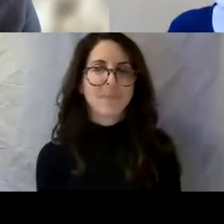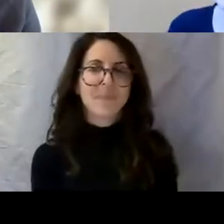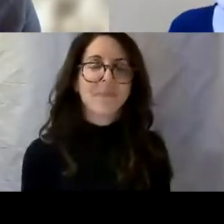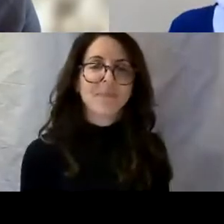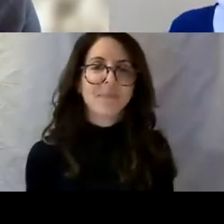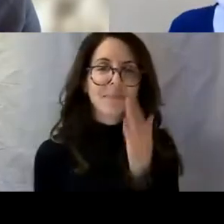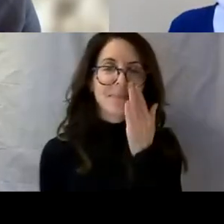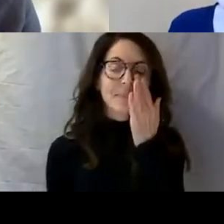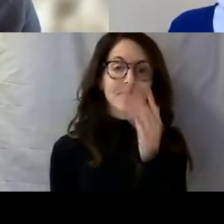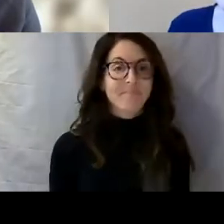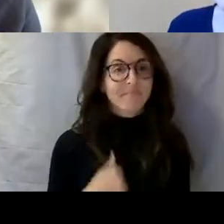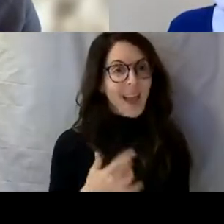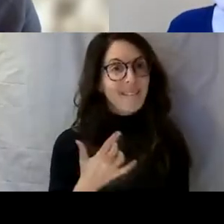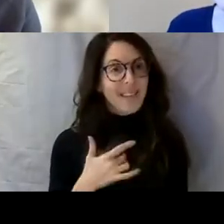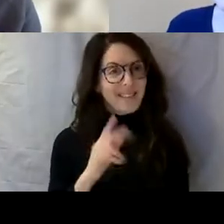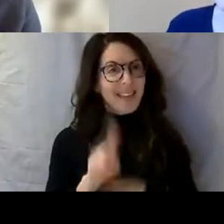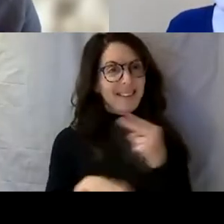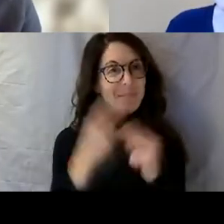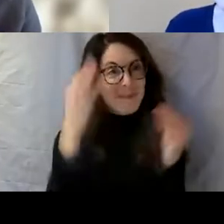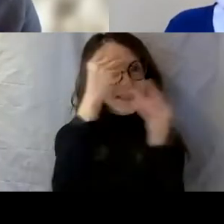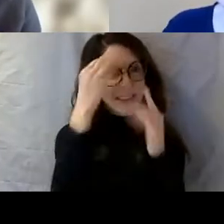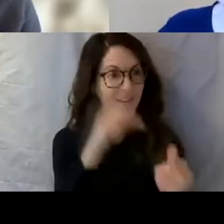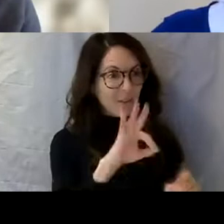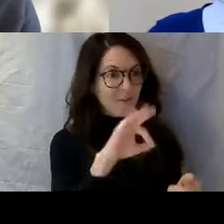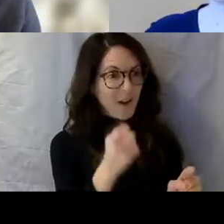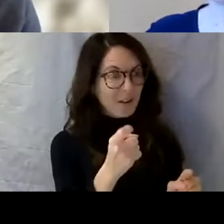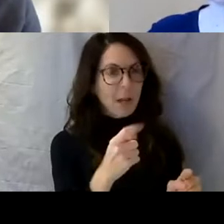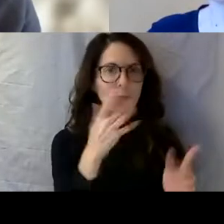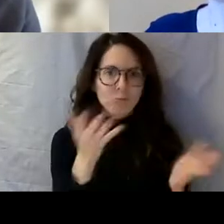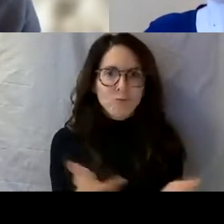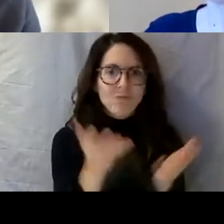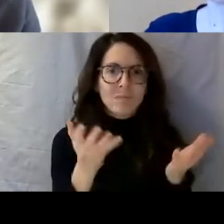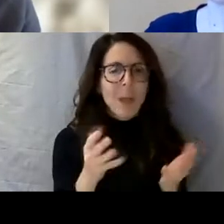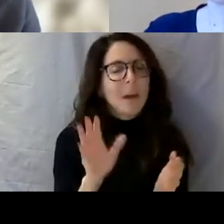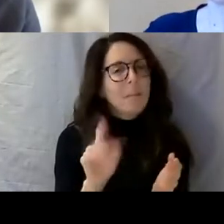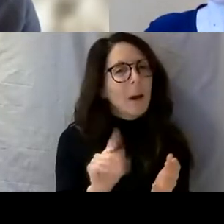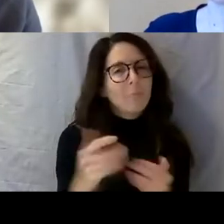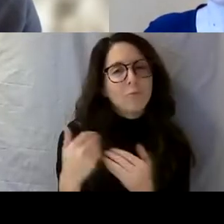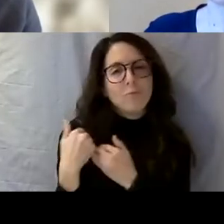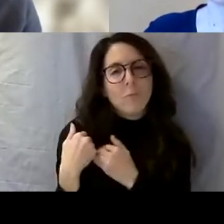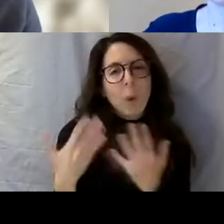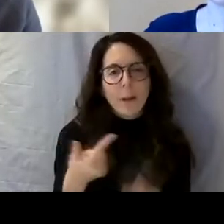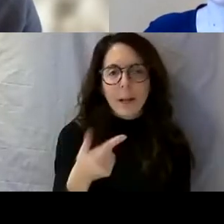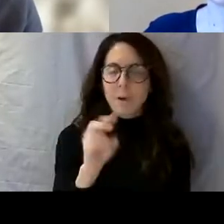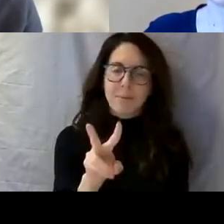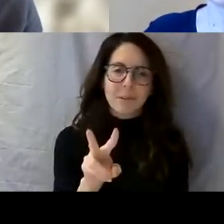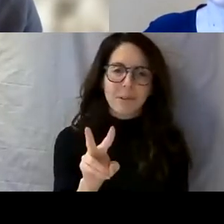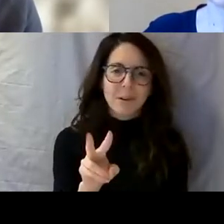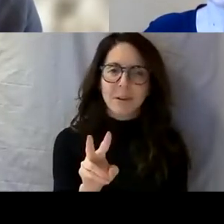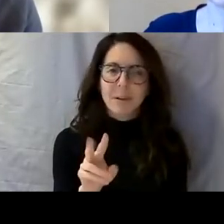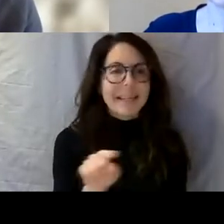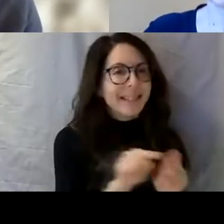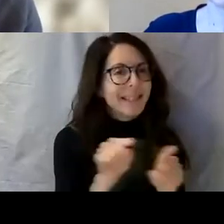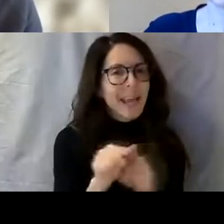can be very generative, and that's a governance duty, I think, that's every bit as important as the fiduciary